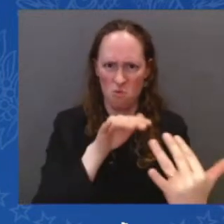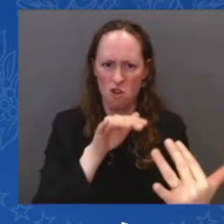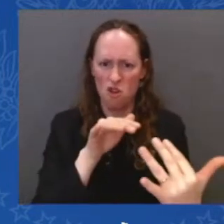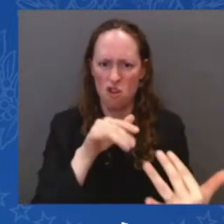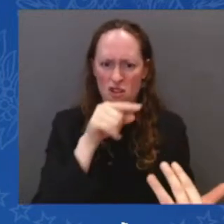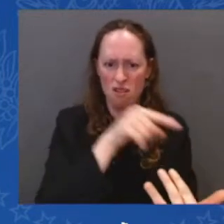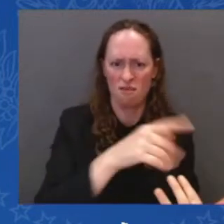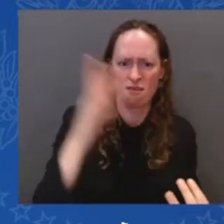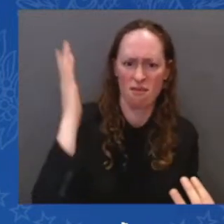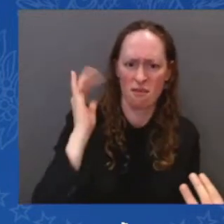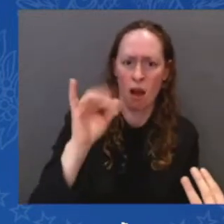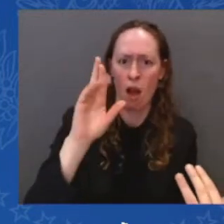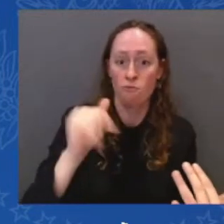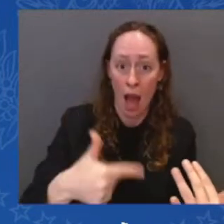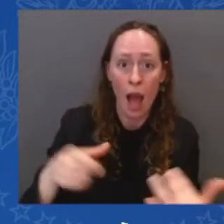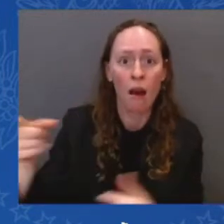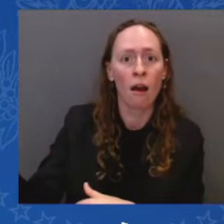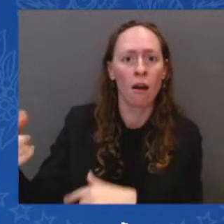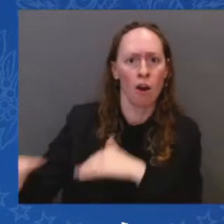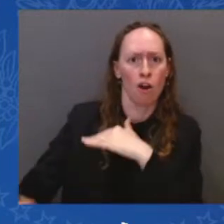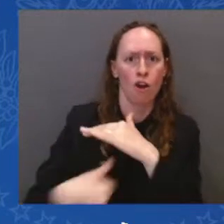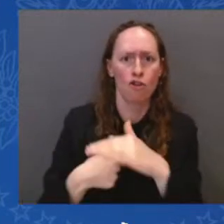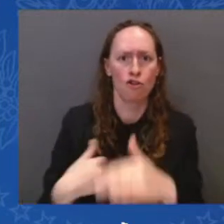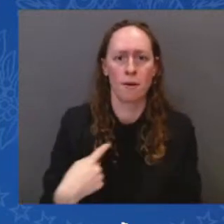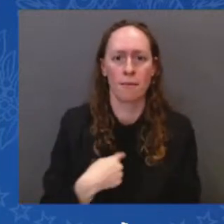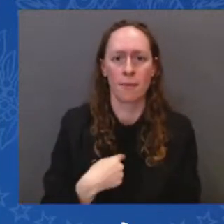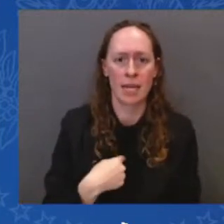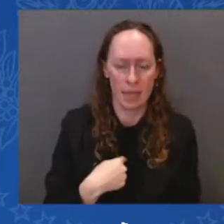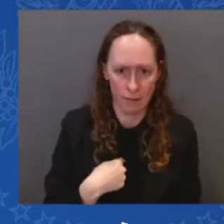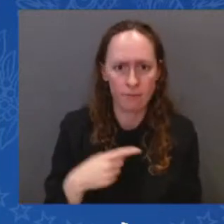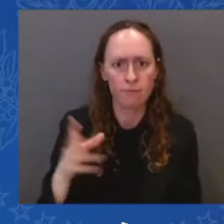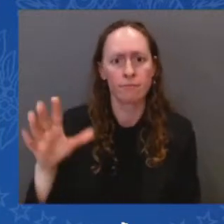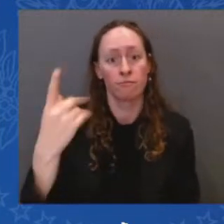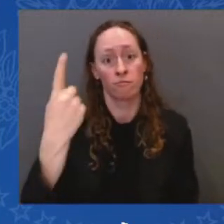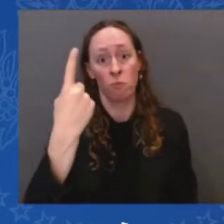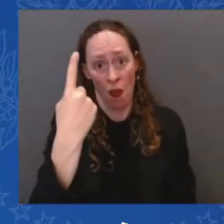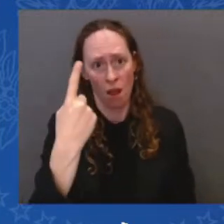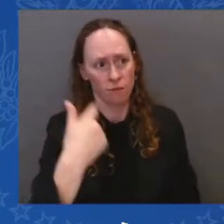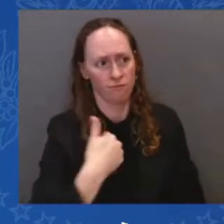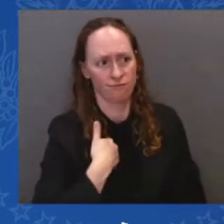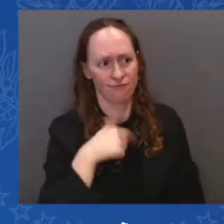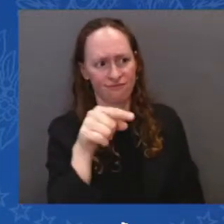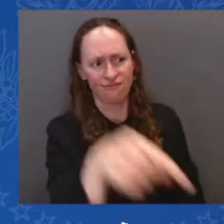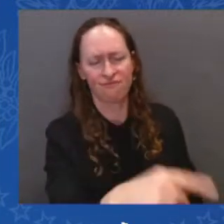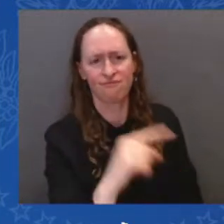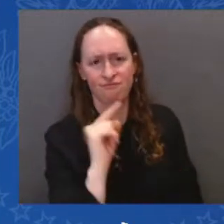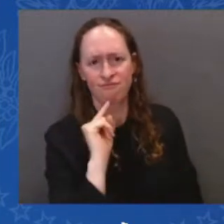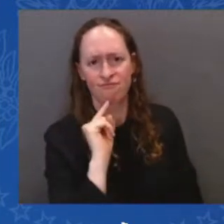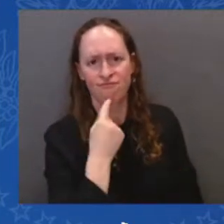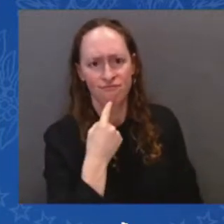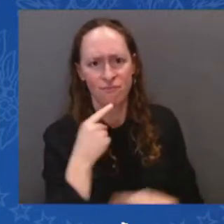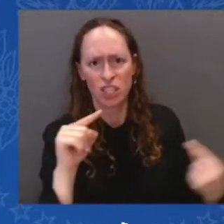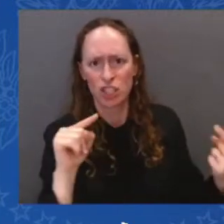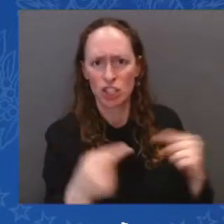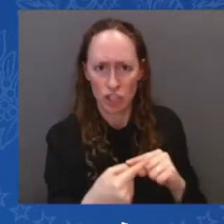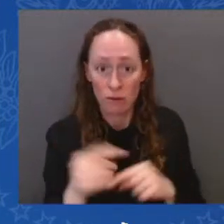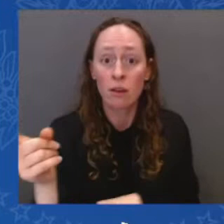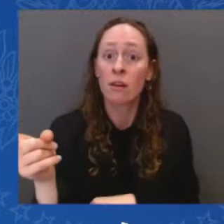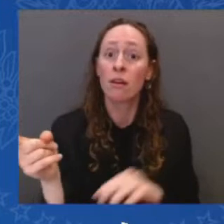wounded. And Mark said, "Hey, sir, let's go into town to the hospital to see our